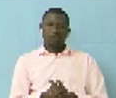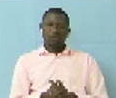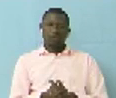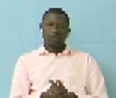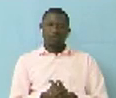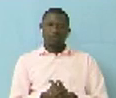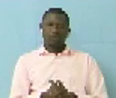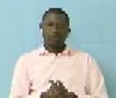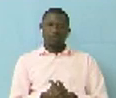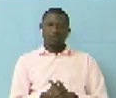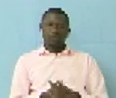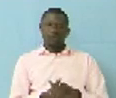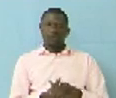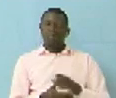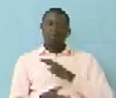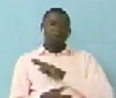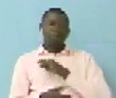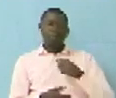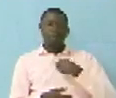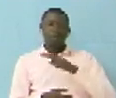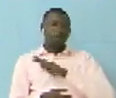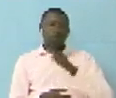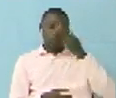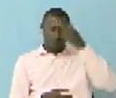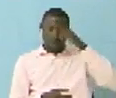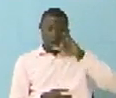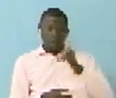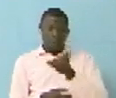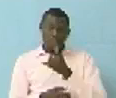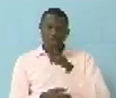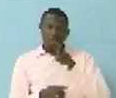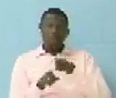Council, I disagree with you when you say